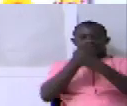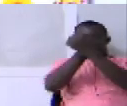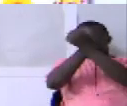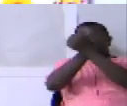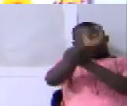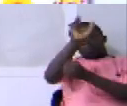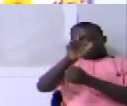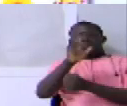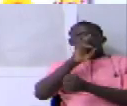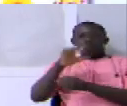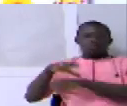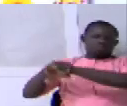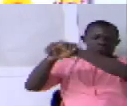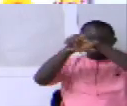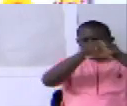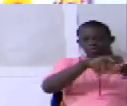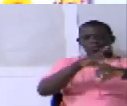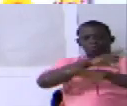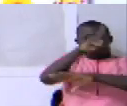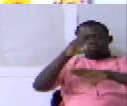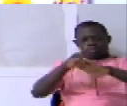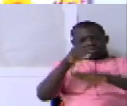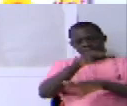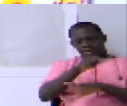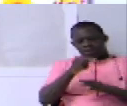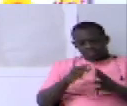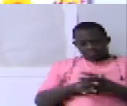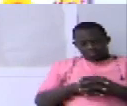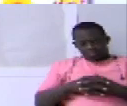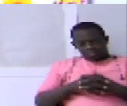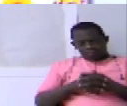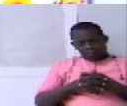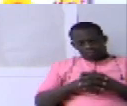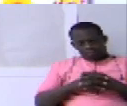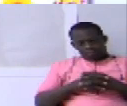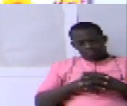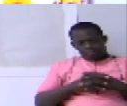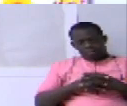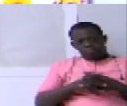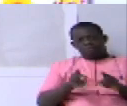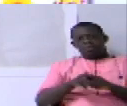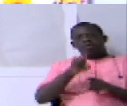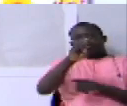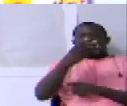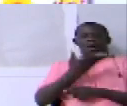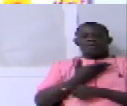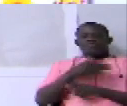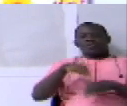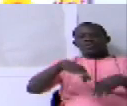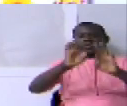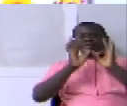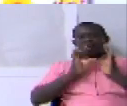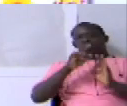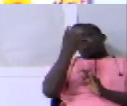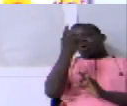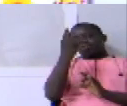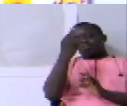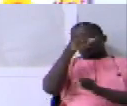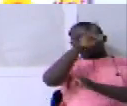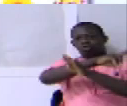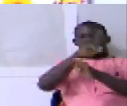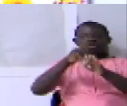pour que bute de mol lombari yenyul men to fote wolle molti ye menu li pawlo. You have to take one position. Felo la